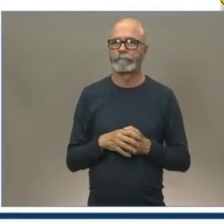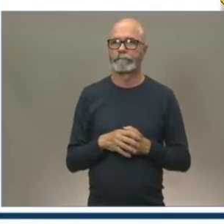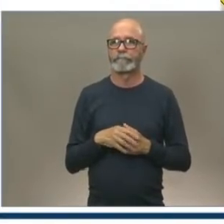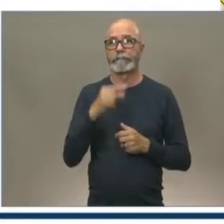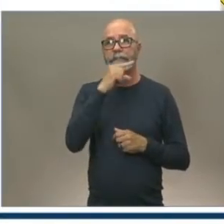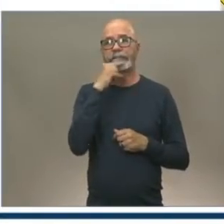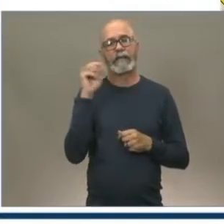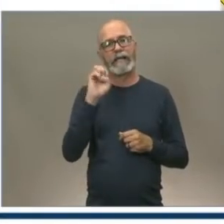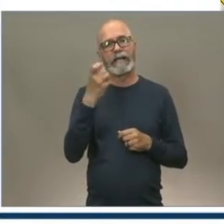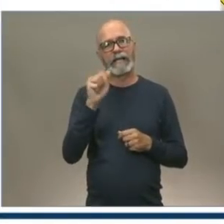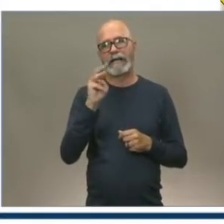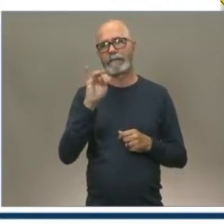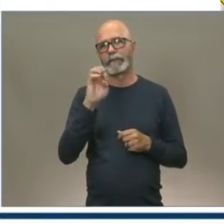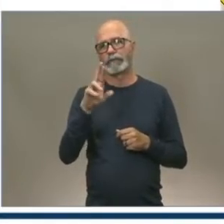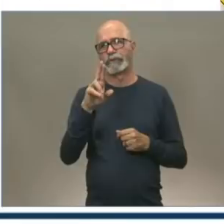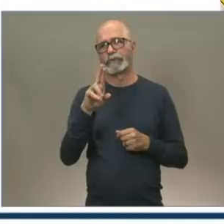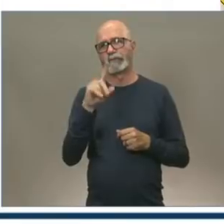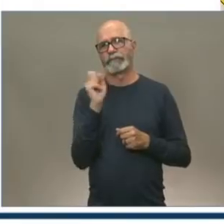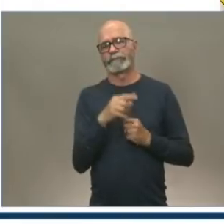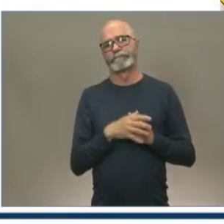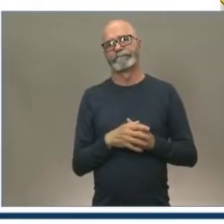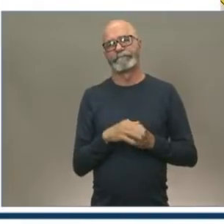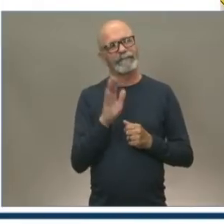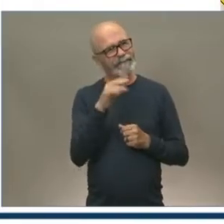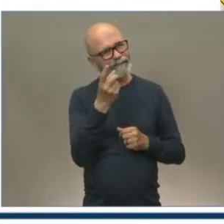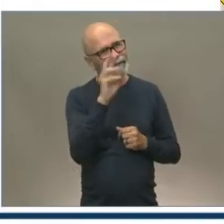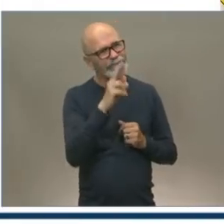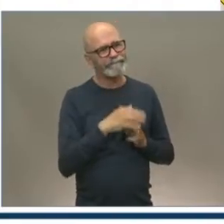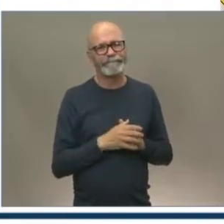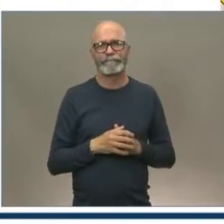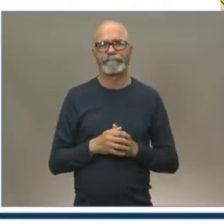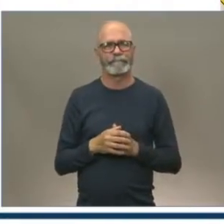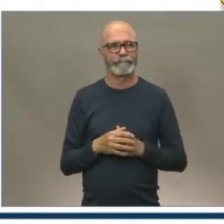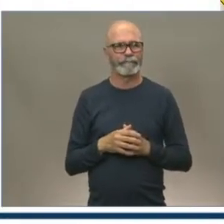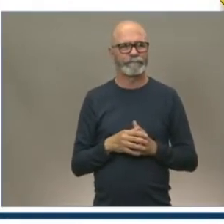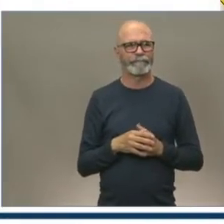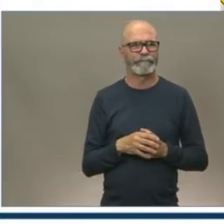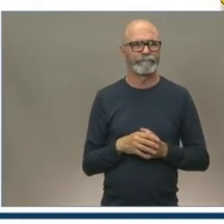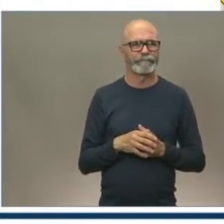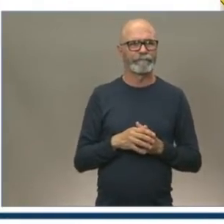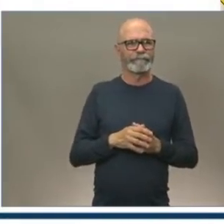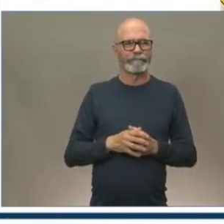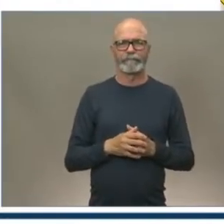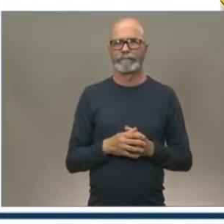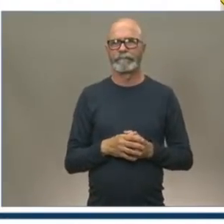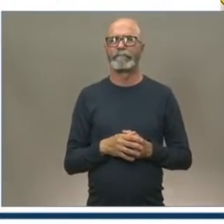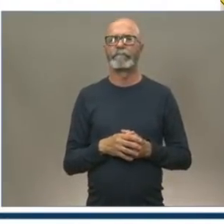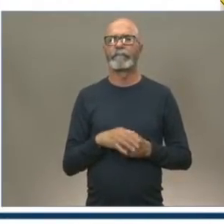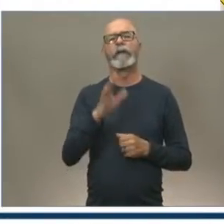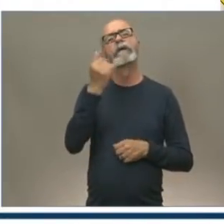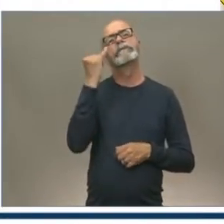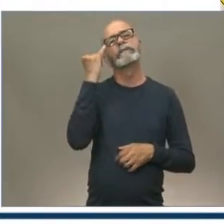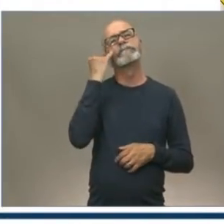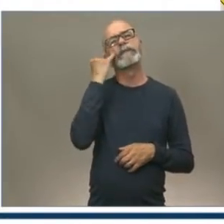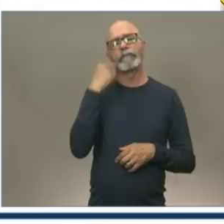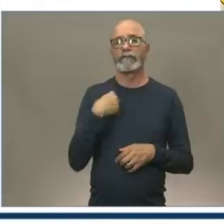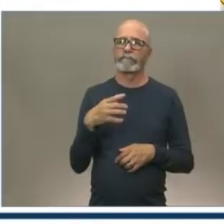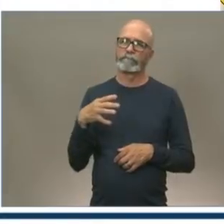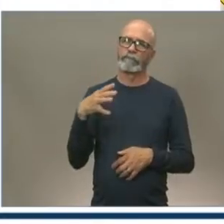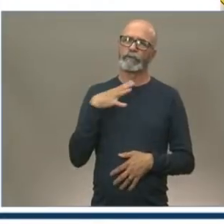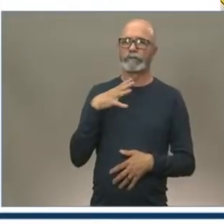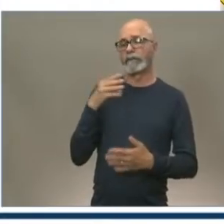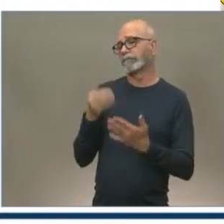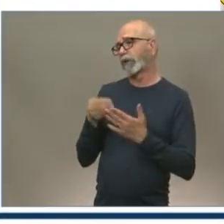Examiner. Dr. Strang, I guess there's a category of person that would buy a house because they're looking to come here to